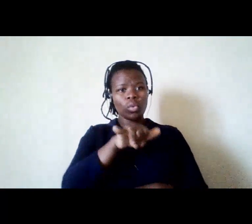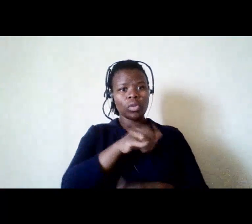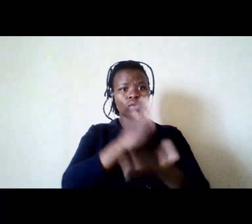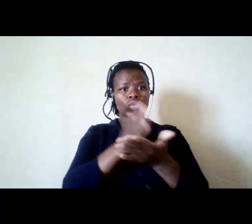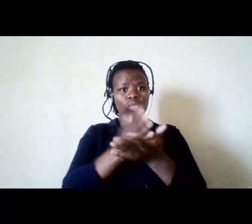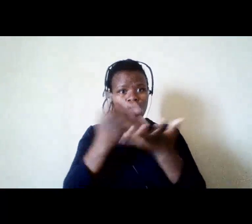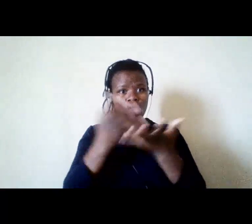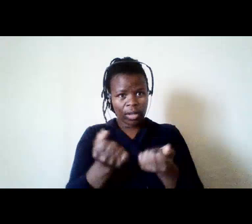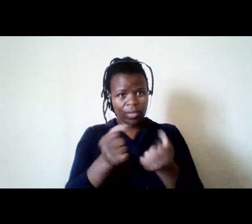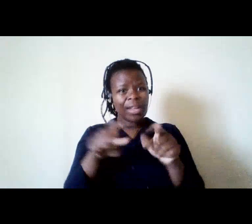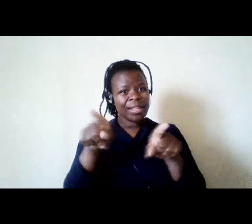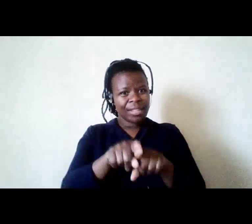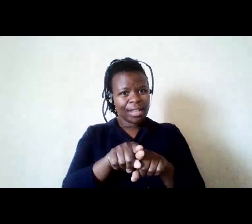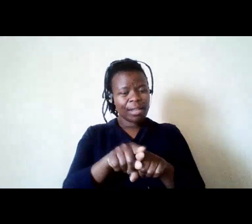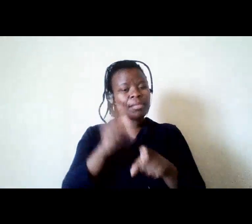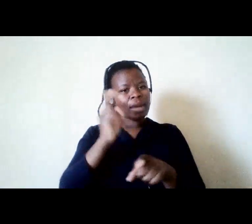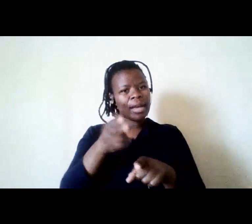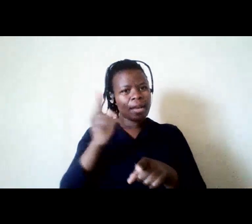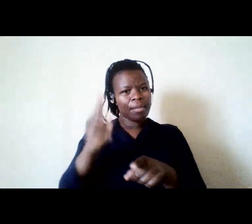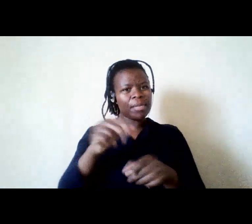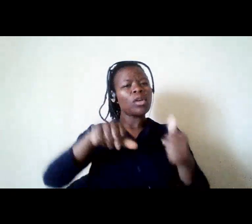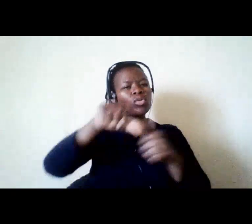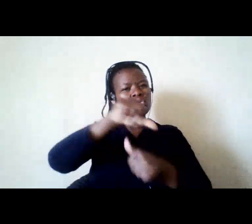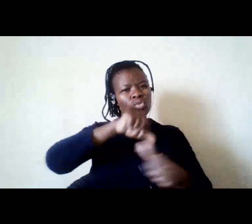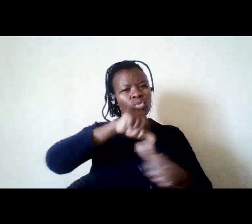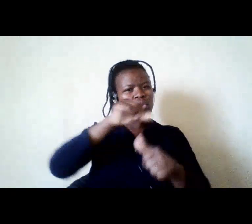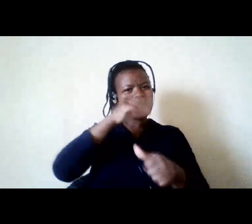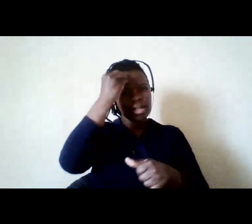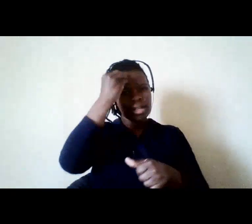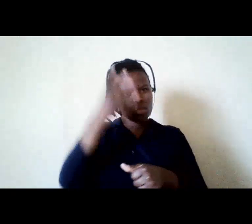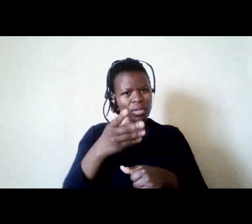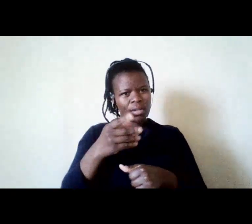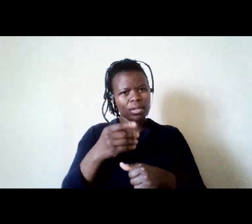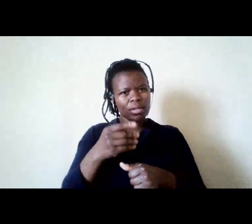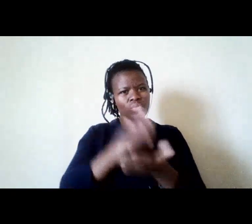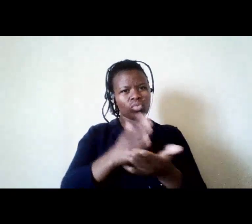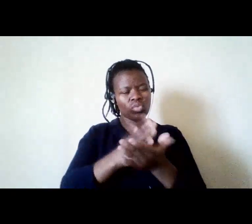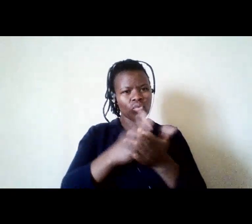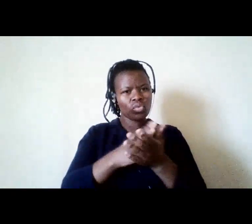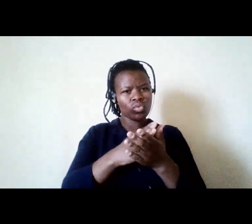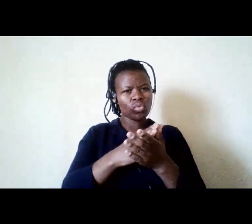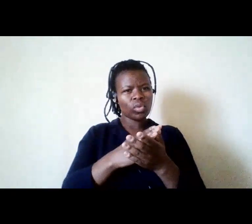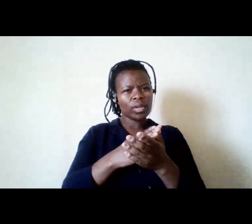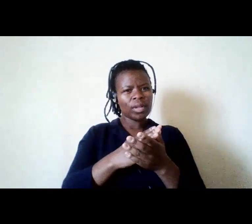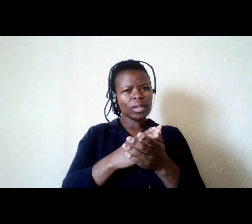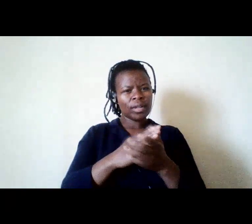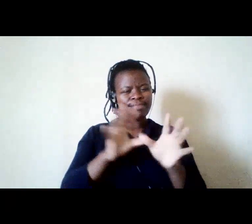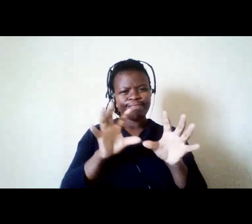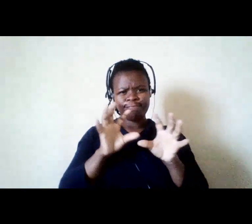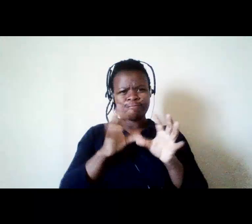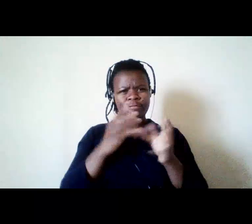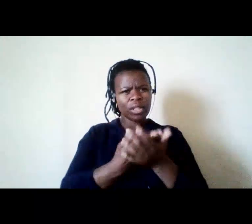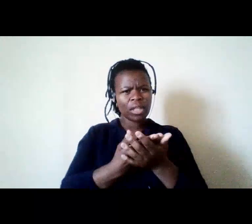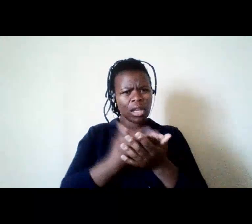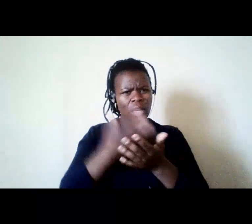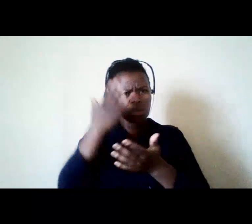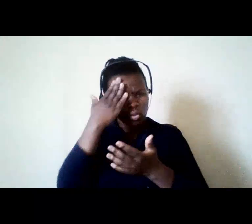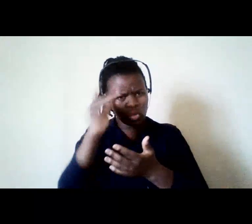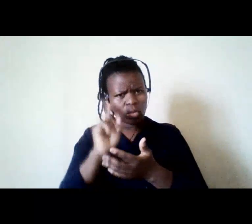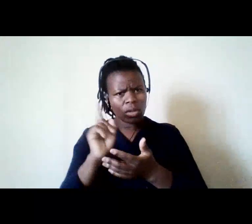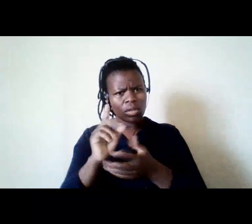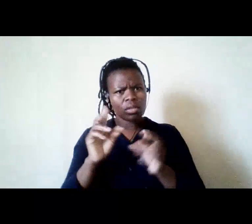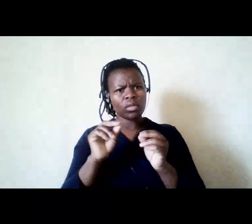anxieties. I am almost scared to know what that child would go through if they were to be taken out of the house just for